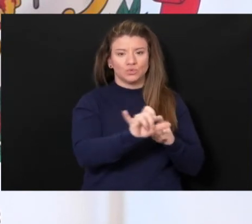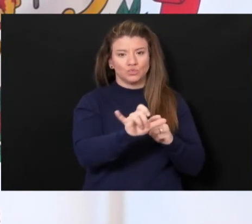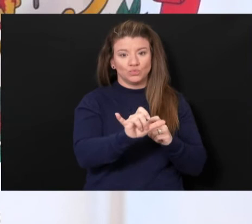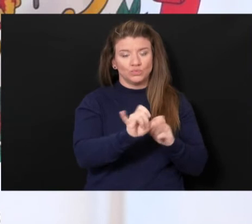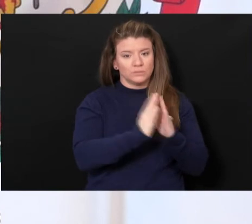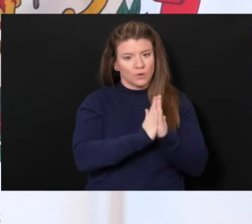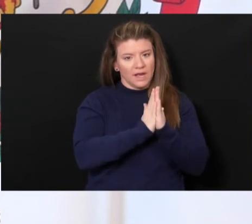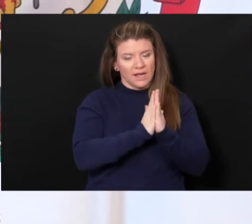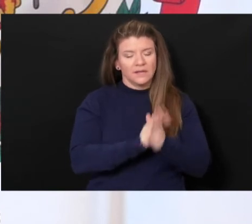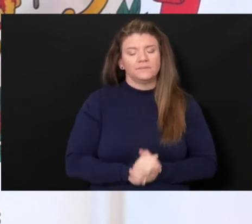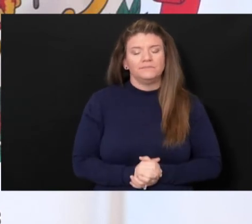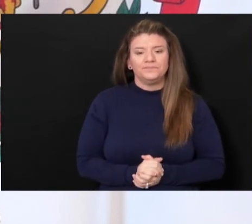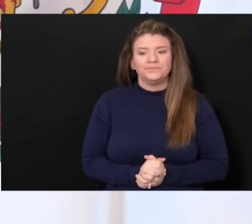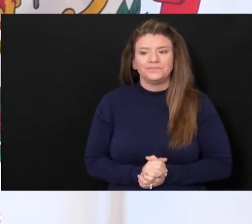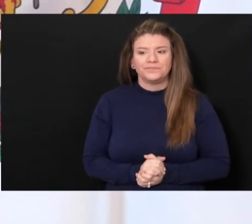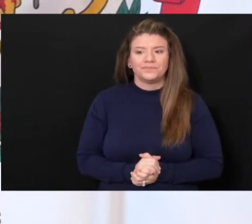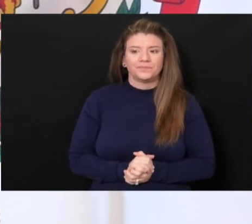know,